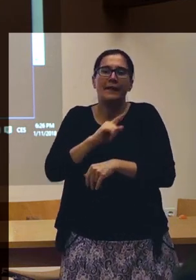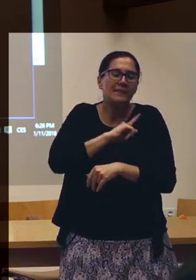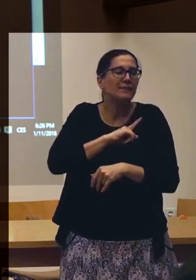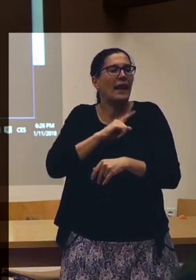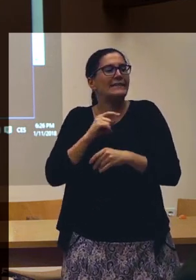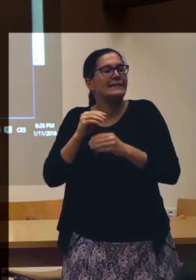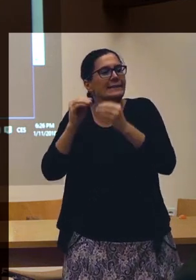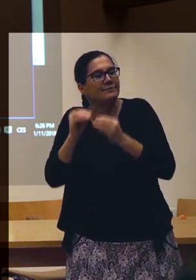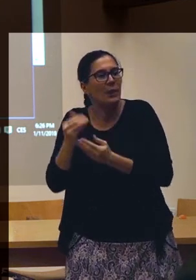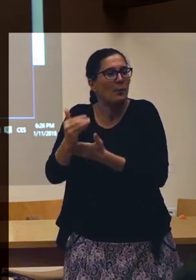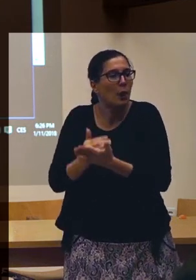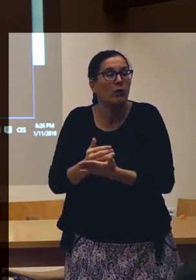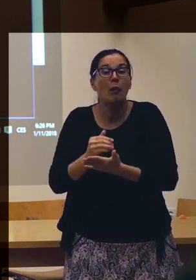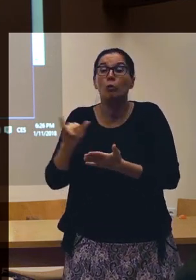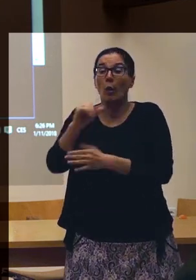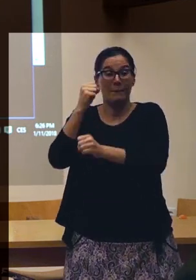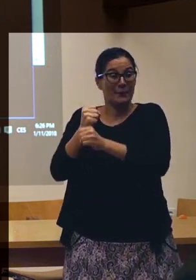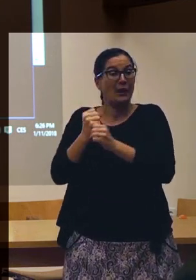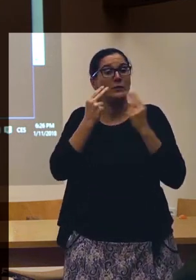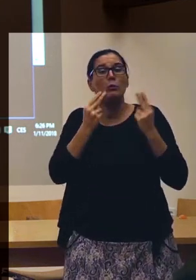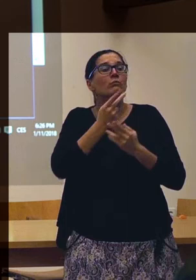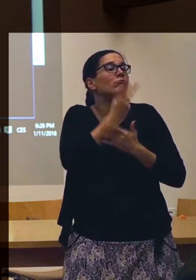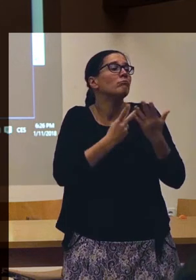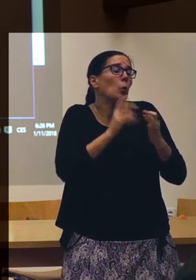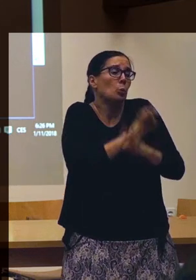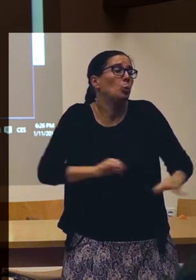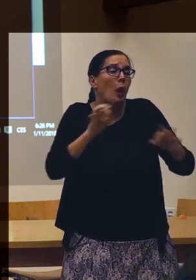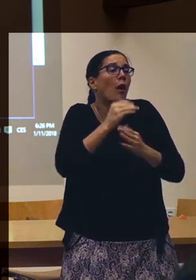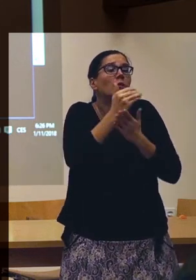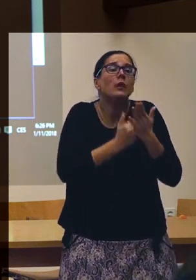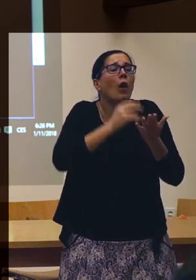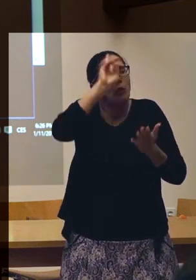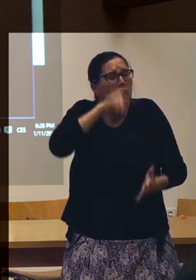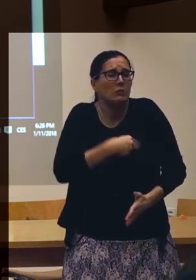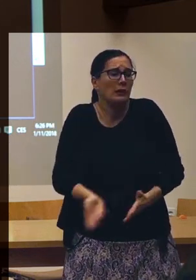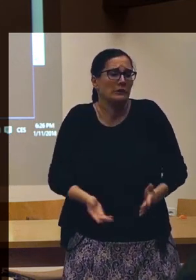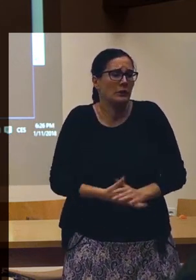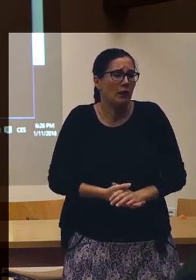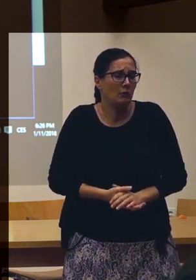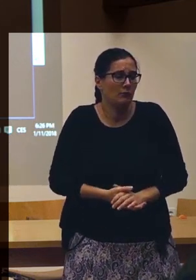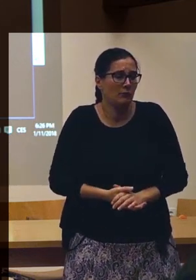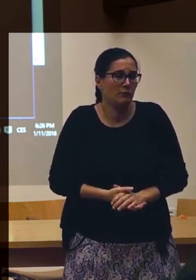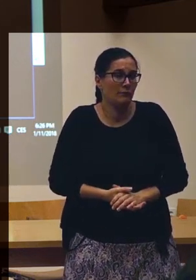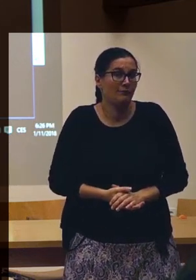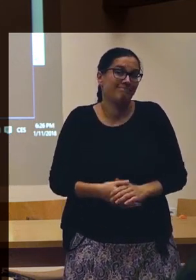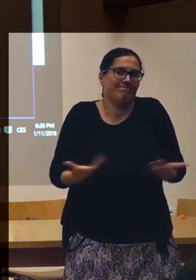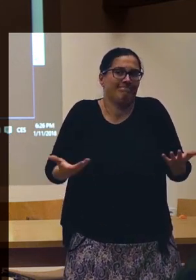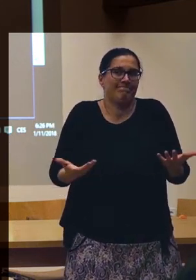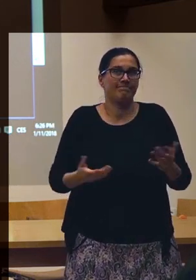it, no one actually applied to that. And when we started to develop an inclusion and access program at the Garáž